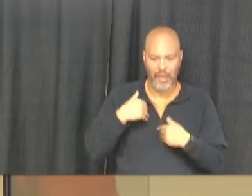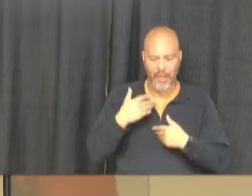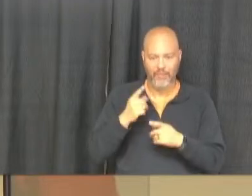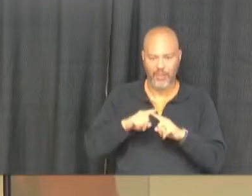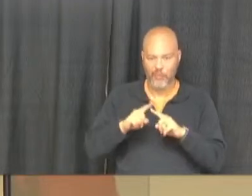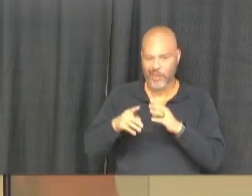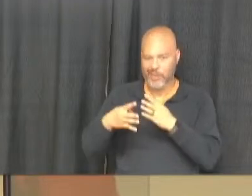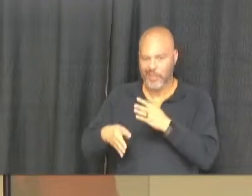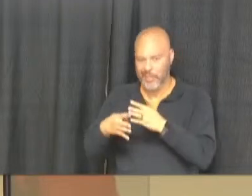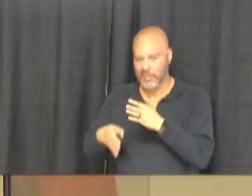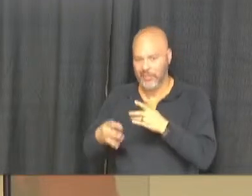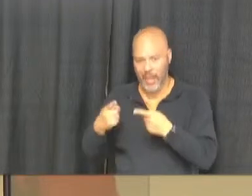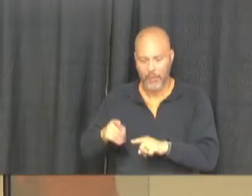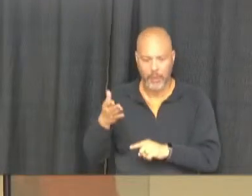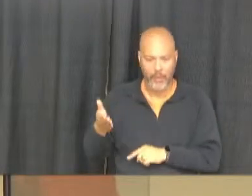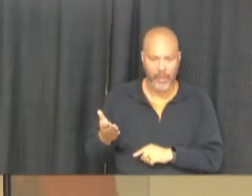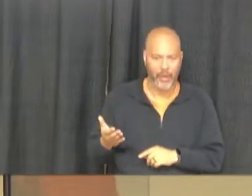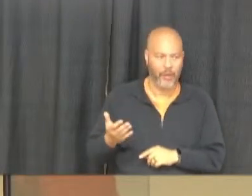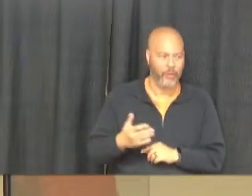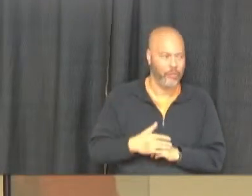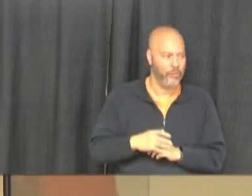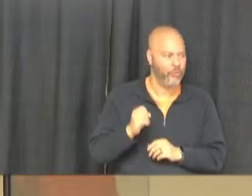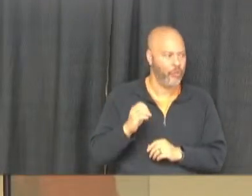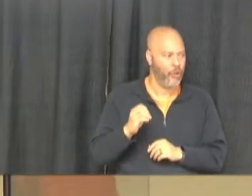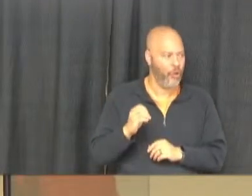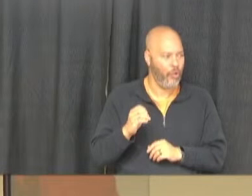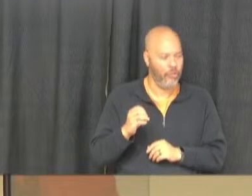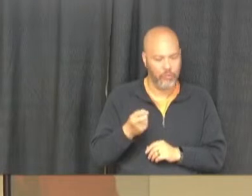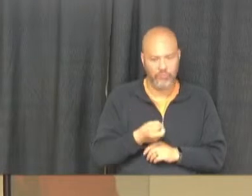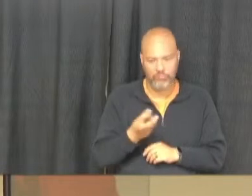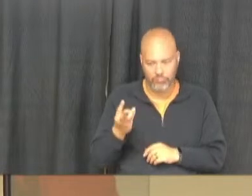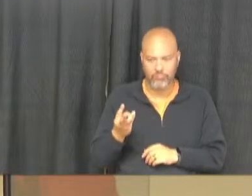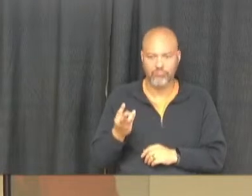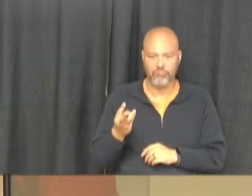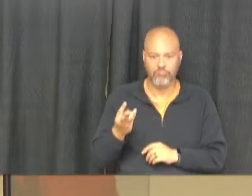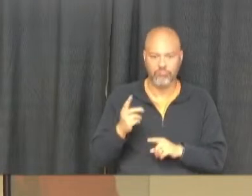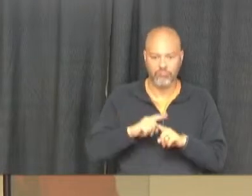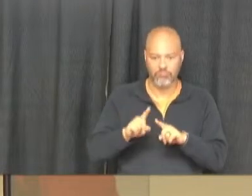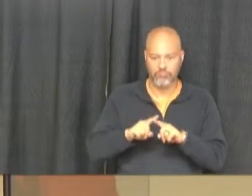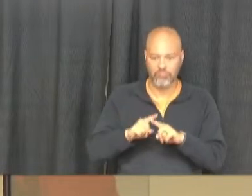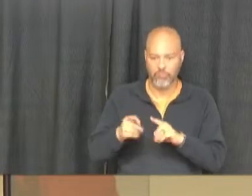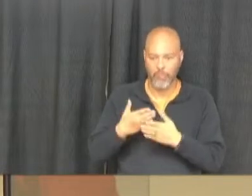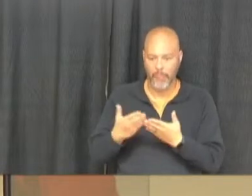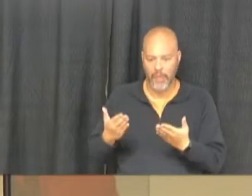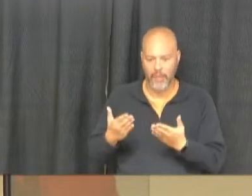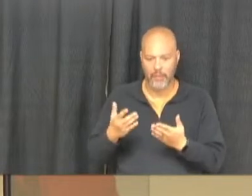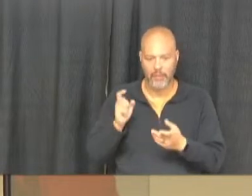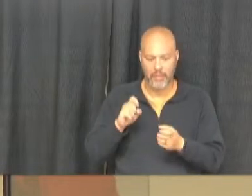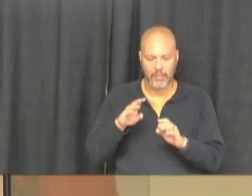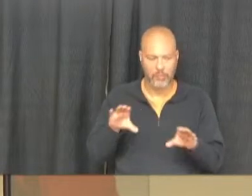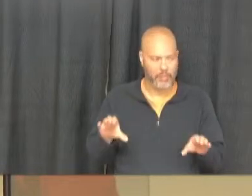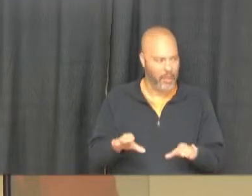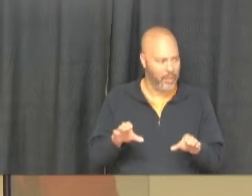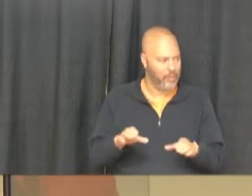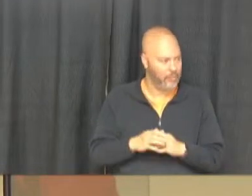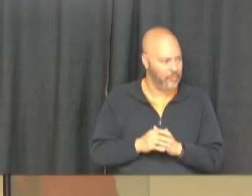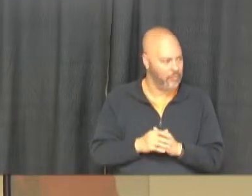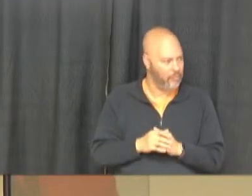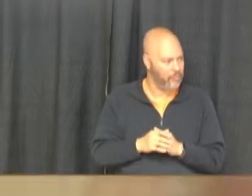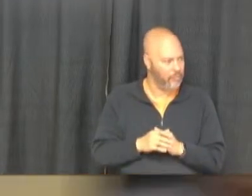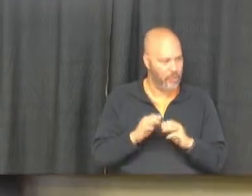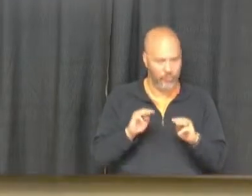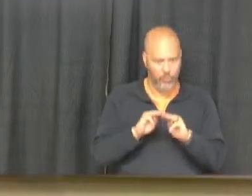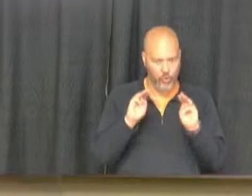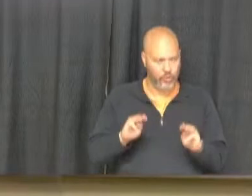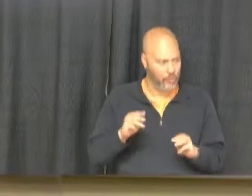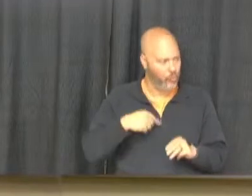different leaks going on there. So quite a bit of different things you've got there that needs to be done. Is the museum a building